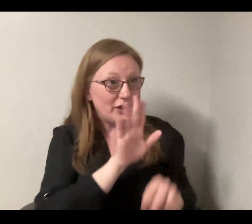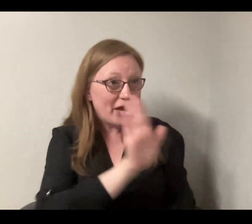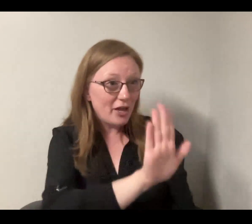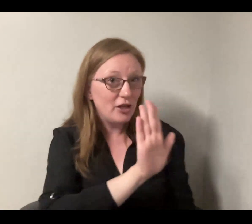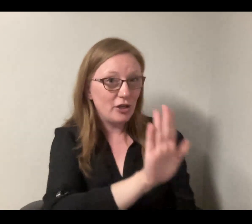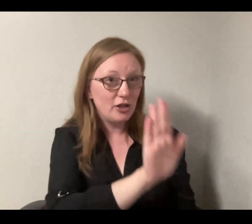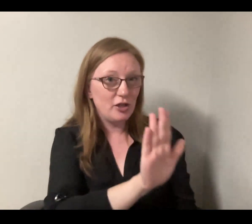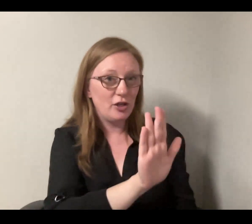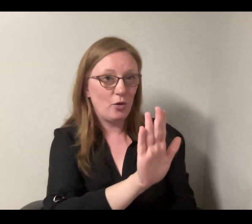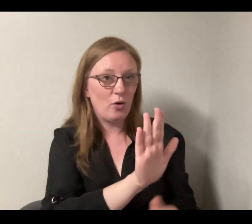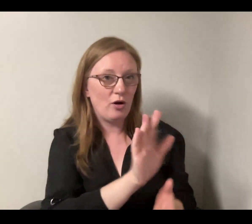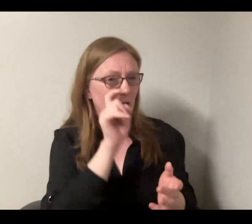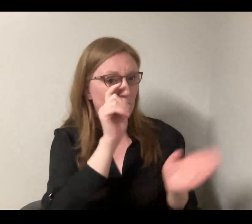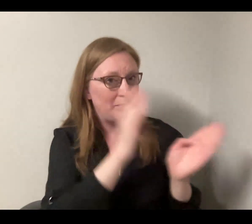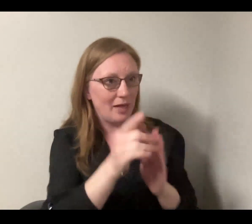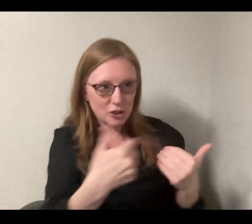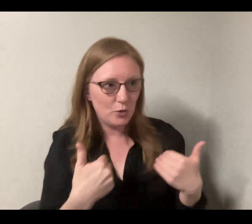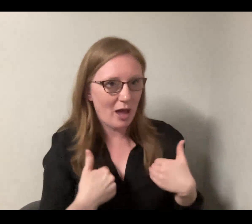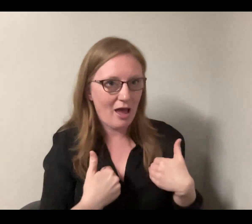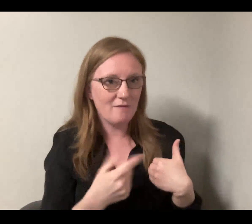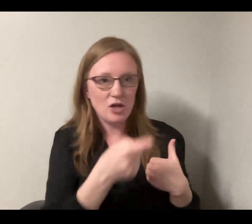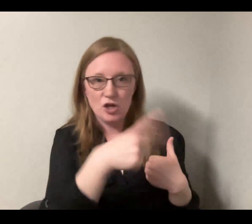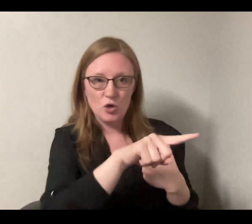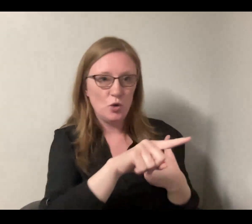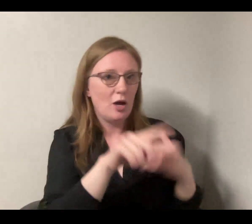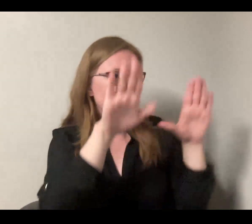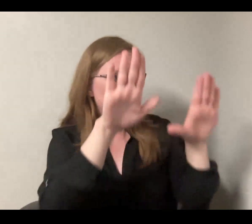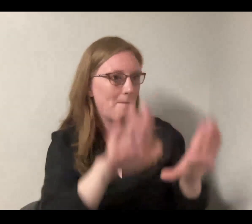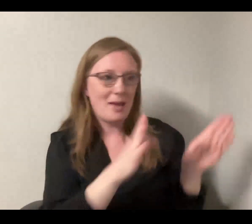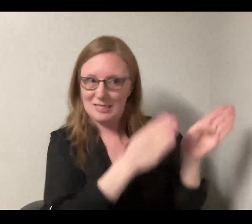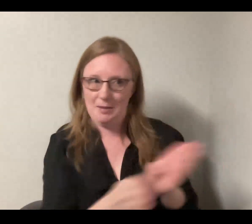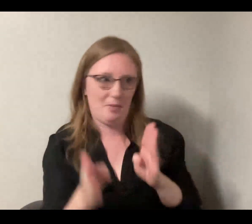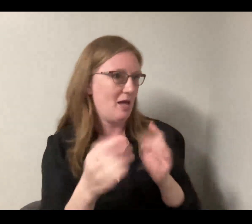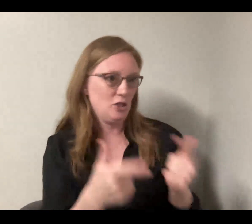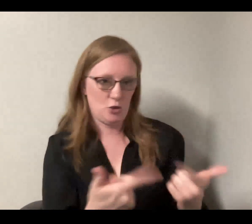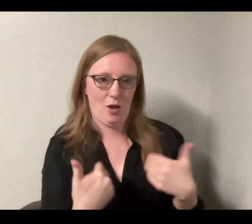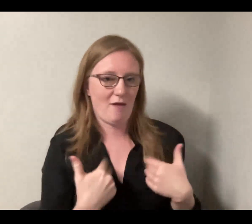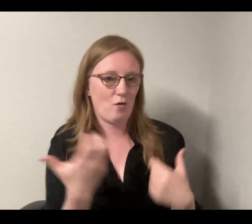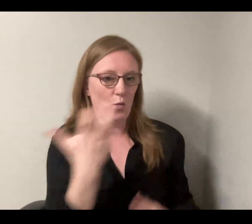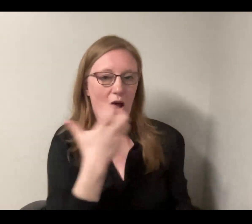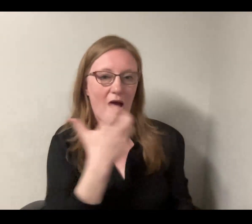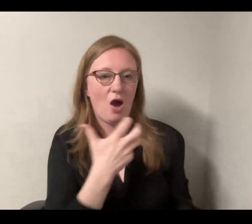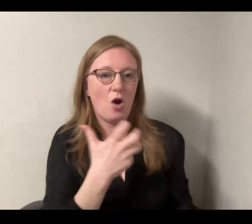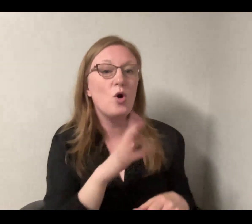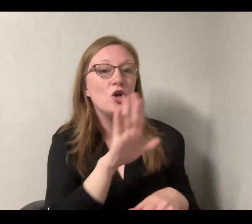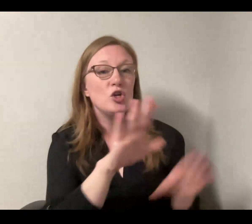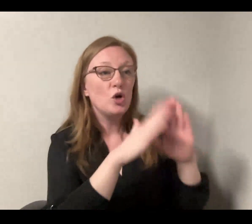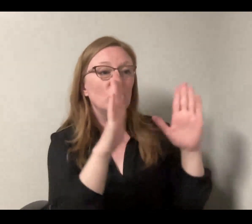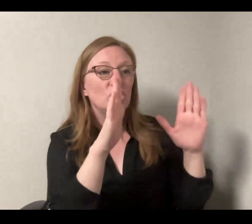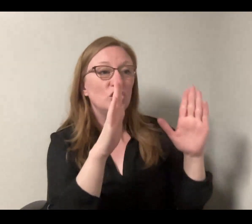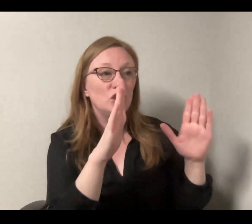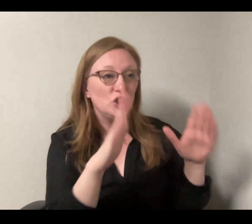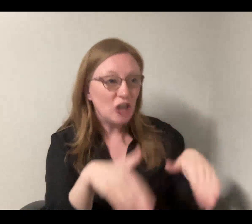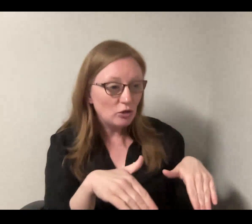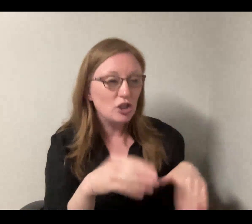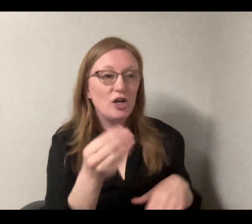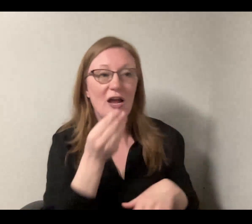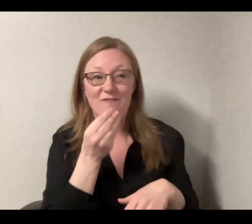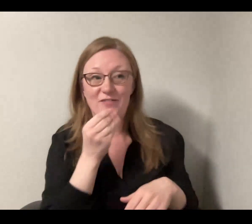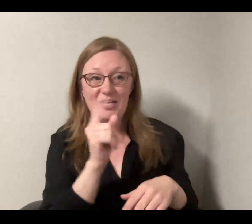the plans that you have, and you guys have got great plans. You've got the shelter task force, the feeding task force. You've